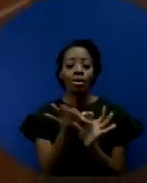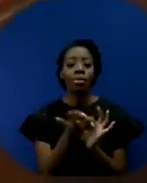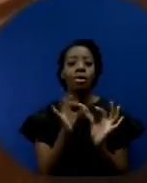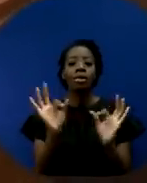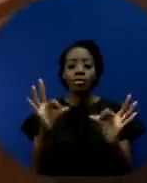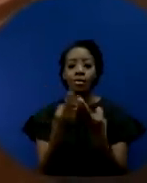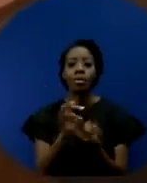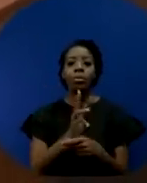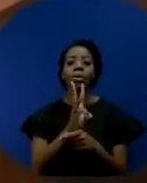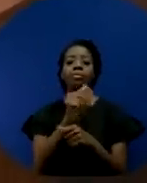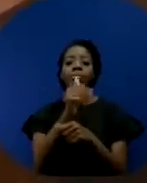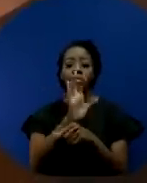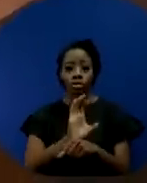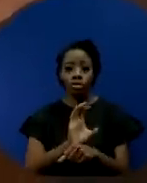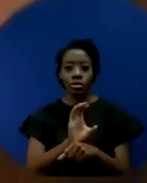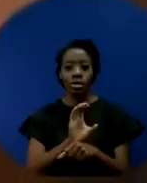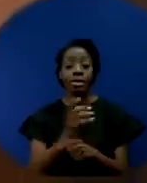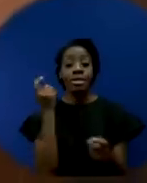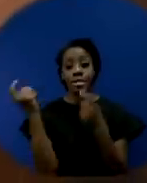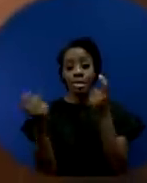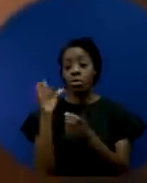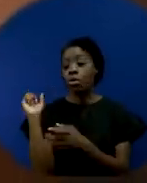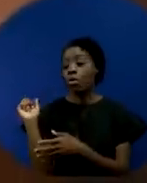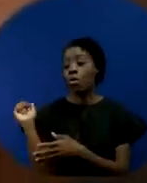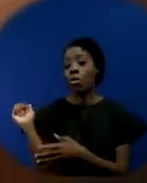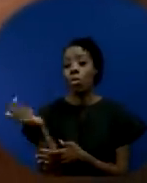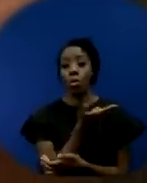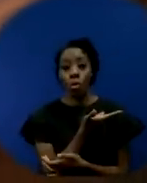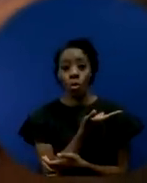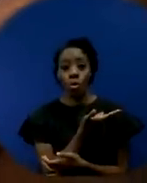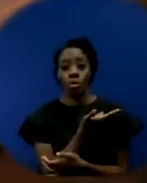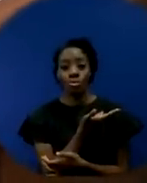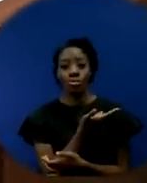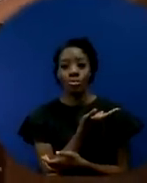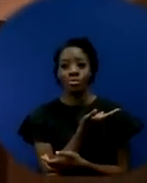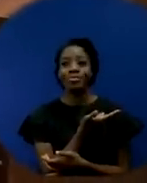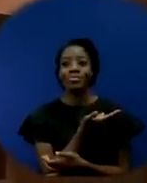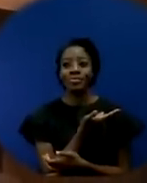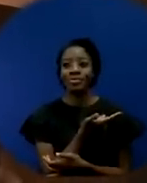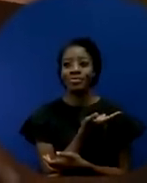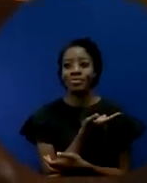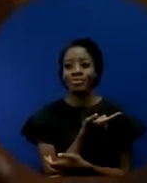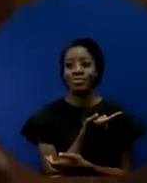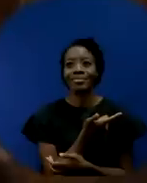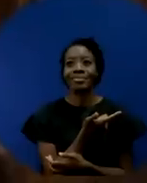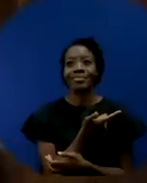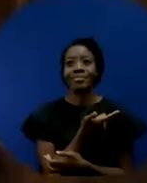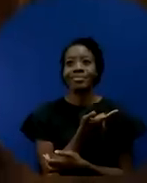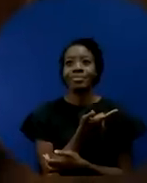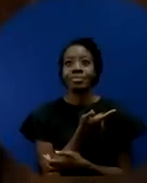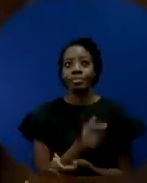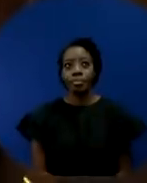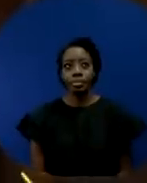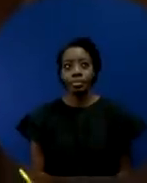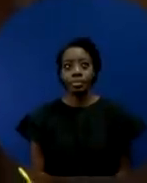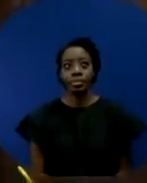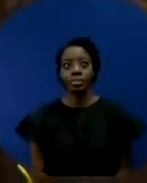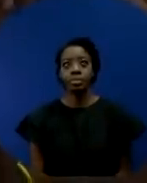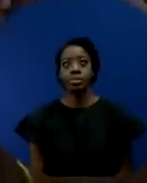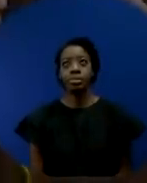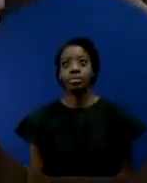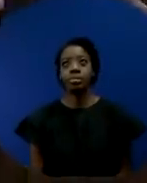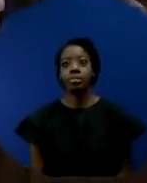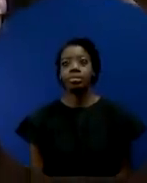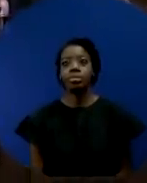Baptist Church. Church family, celebrate all of them as they make their way to our new member orientation room. Rep. Christine,